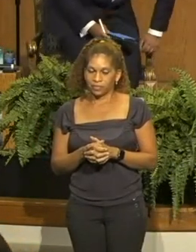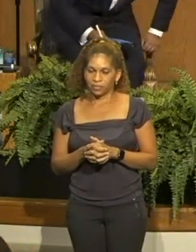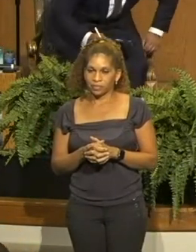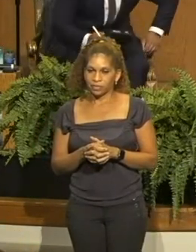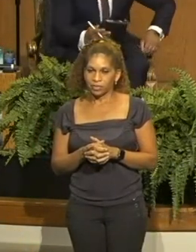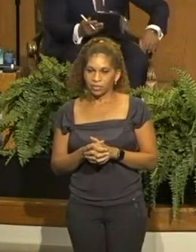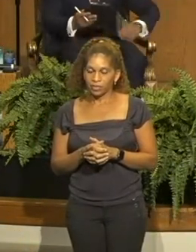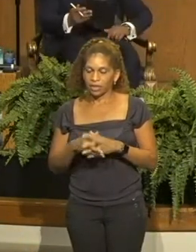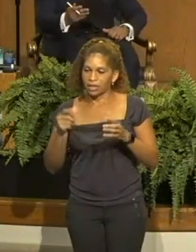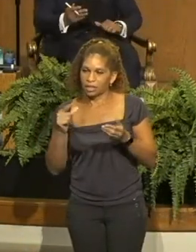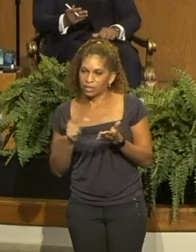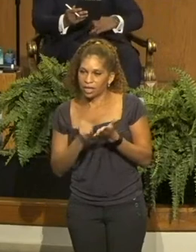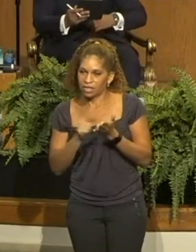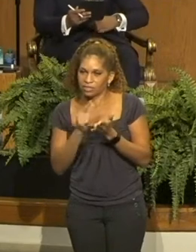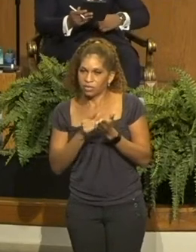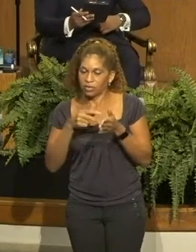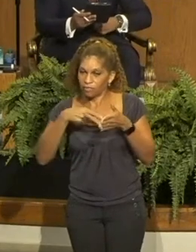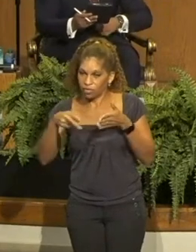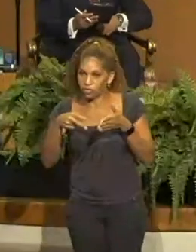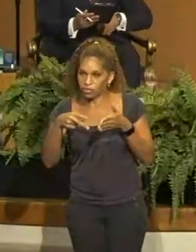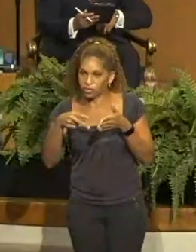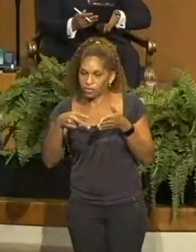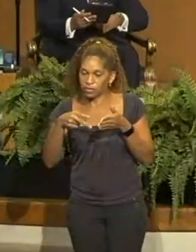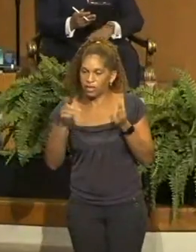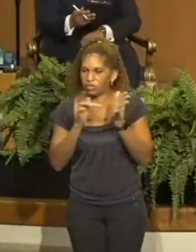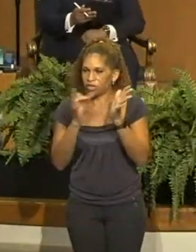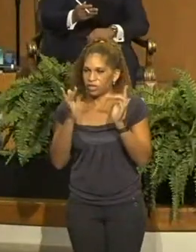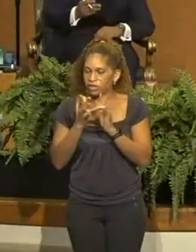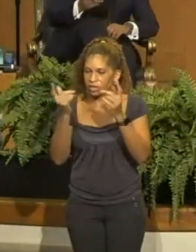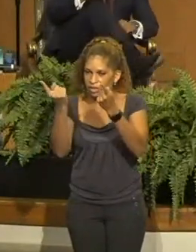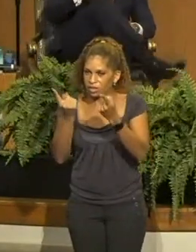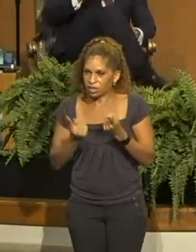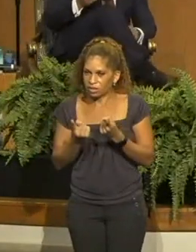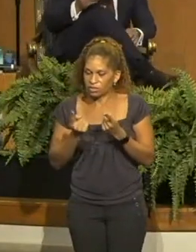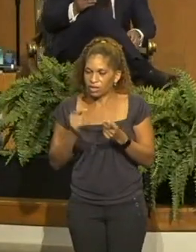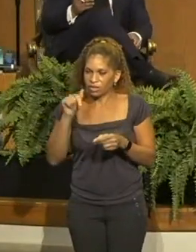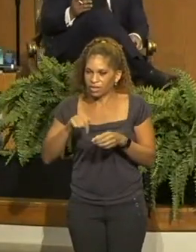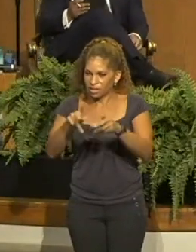In our gospel text, Jesus comes to this place of